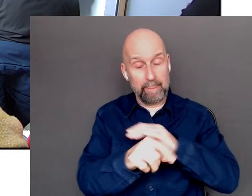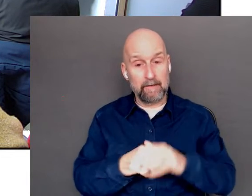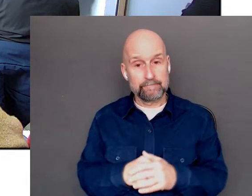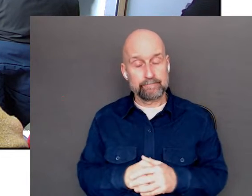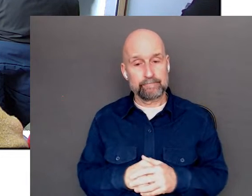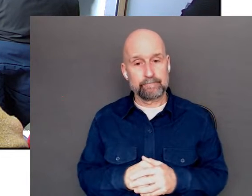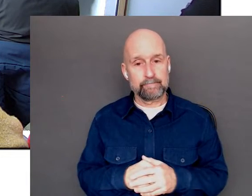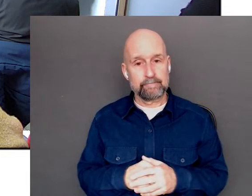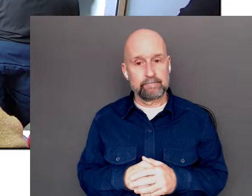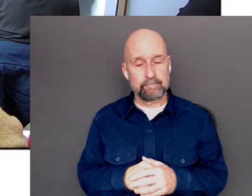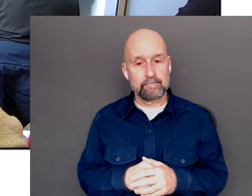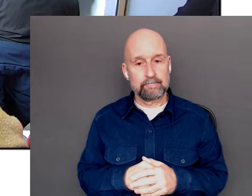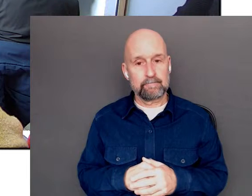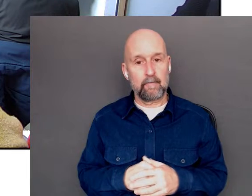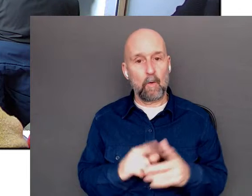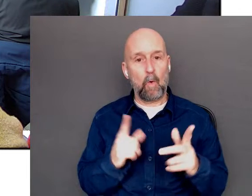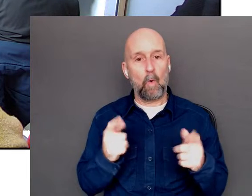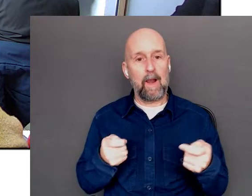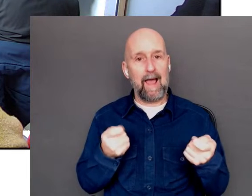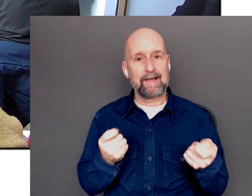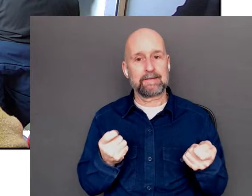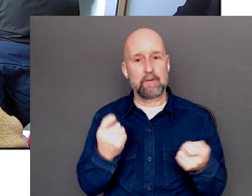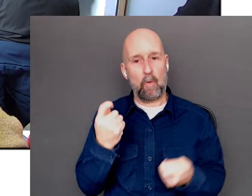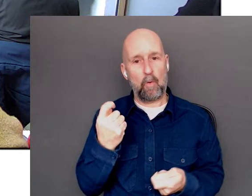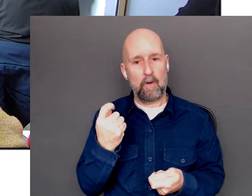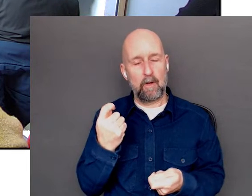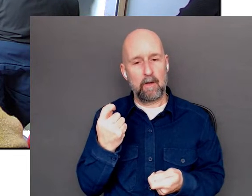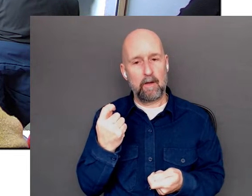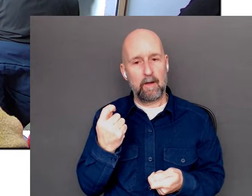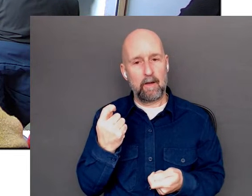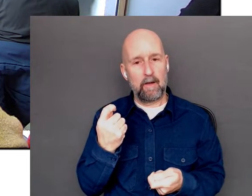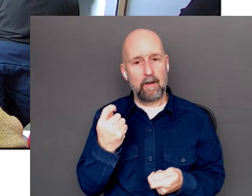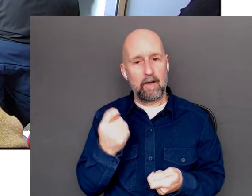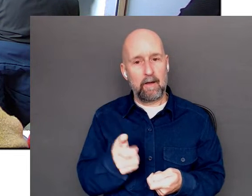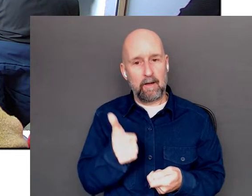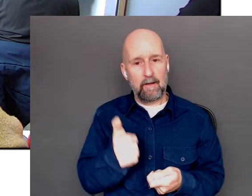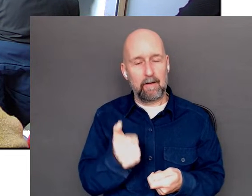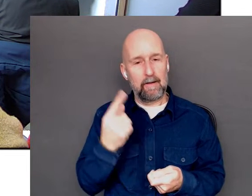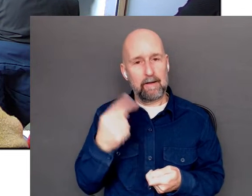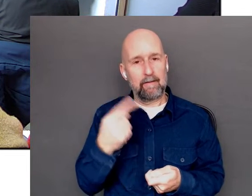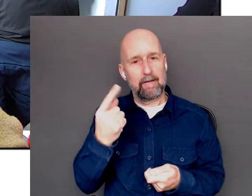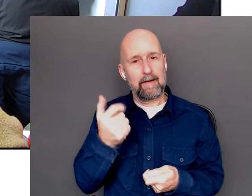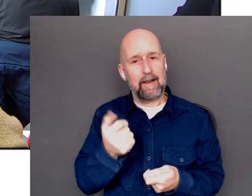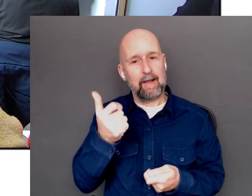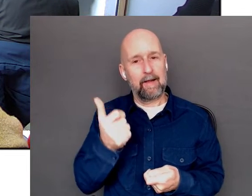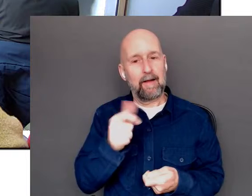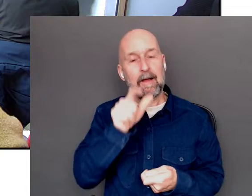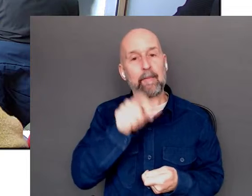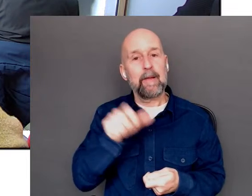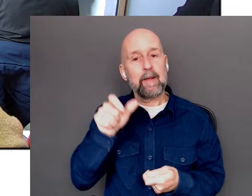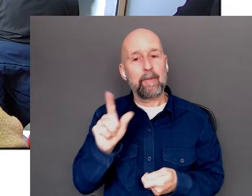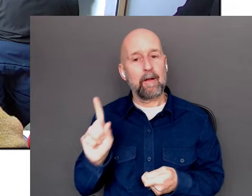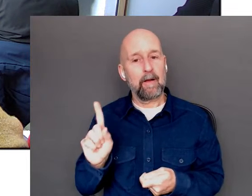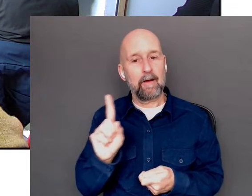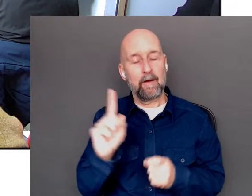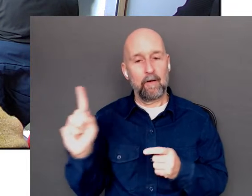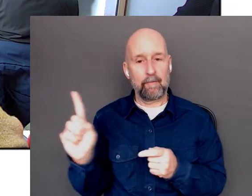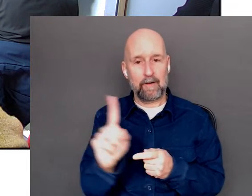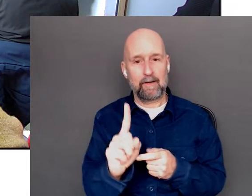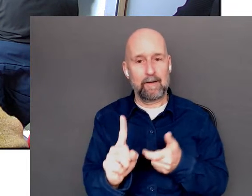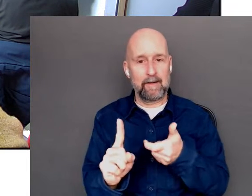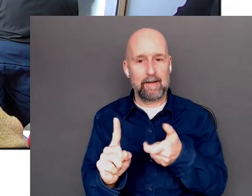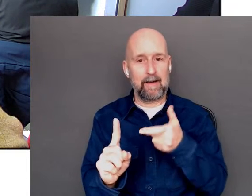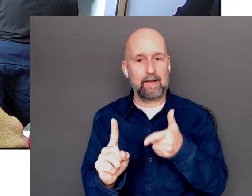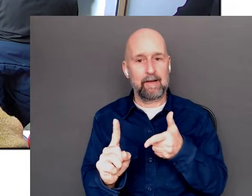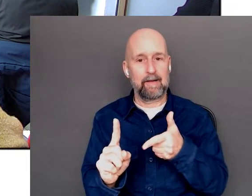holding lights with the little click that opens them, and when people were just walking in front of us, we would just click it and click it